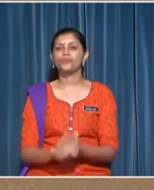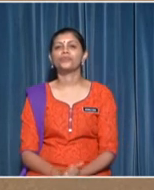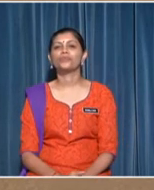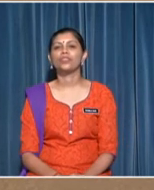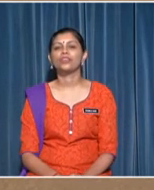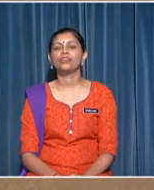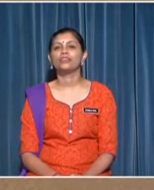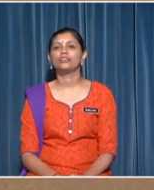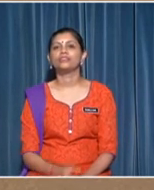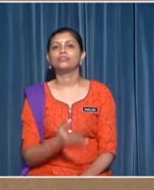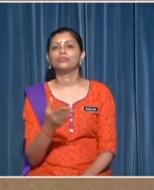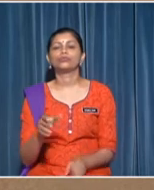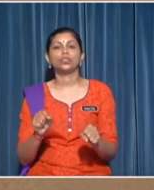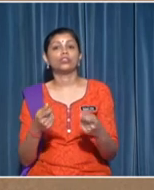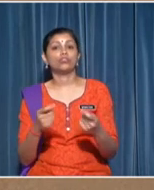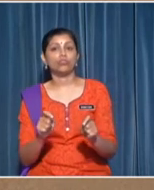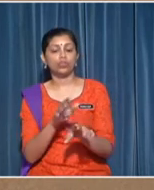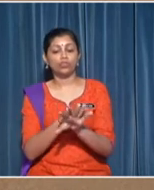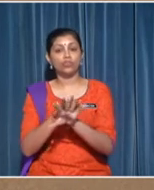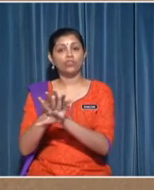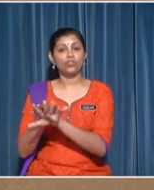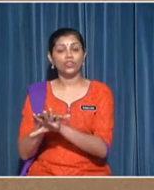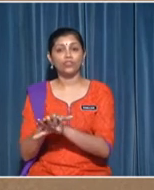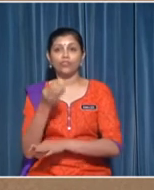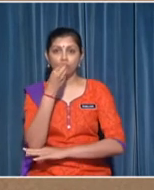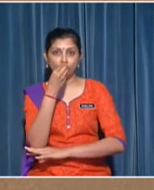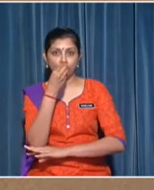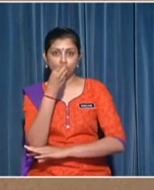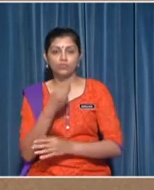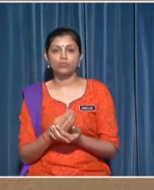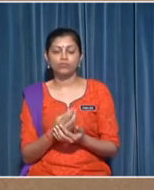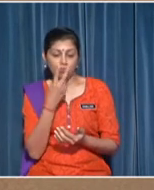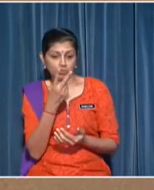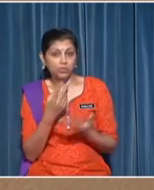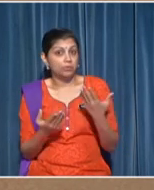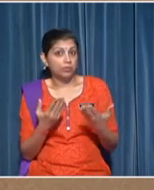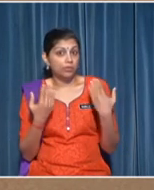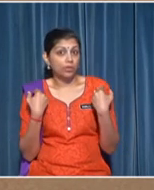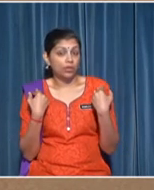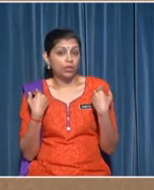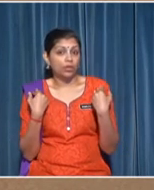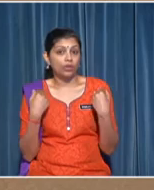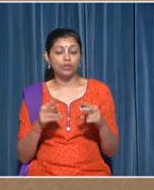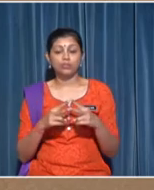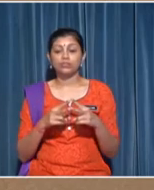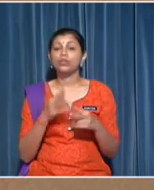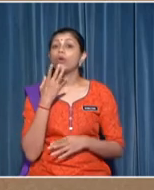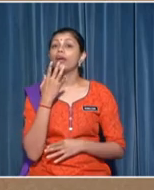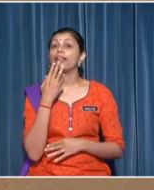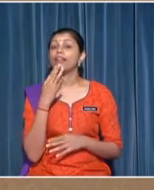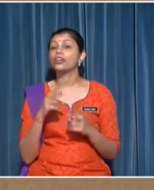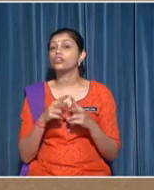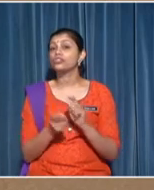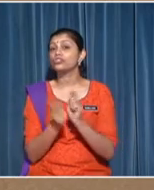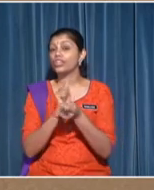experiment with other types of food and see whether there will be a change in the color of the feces. Okay,